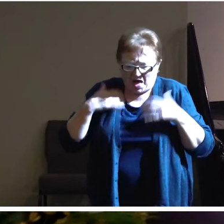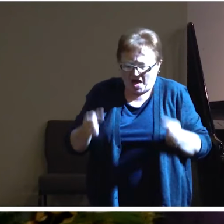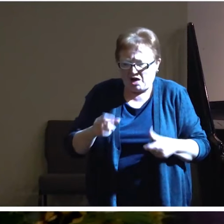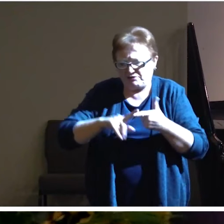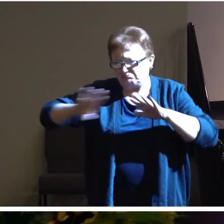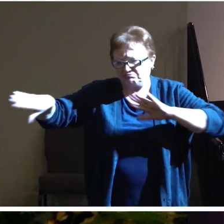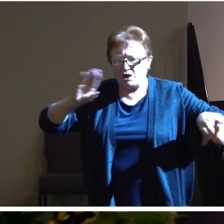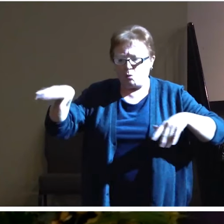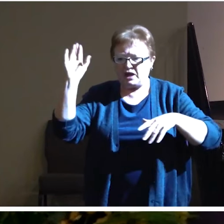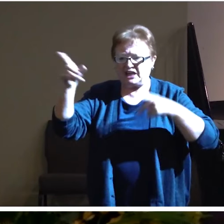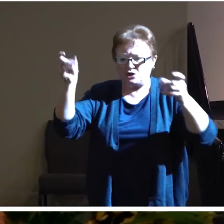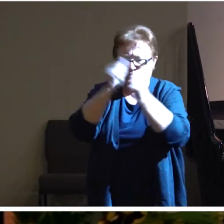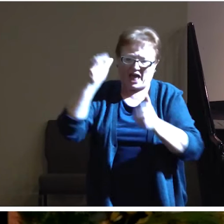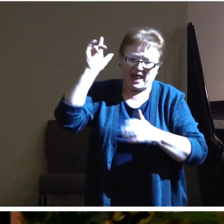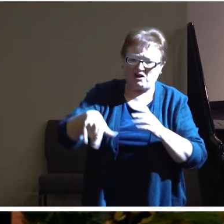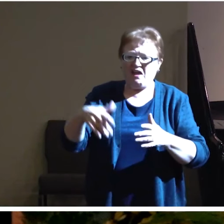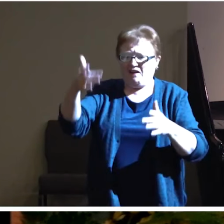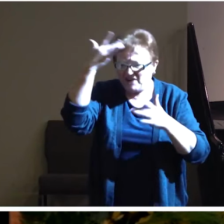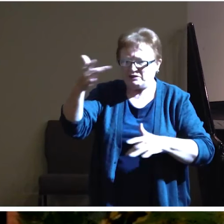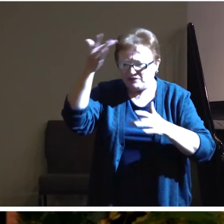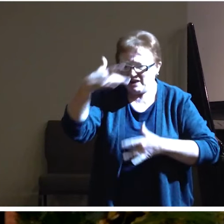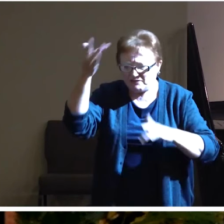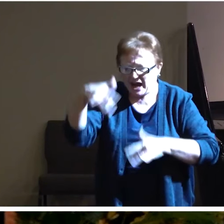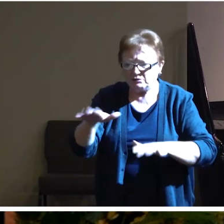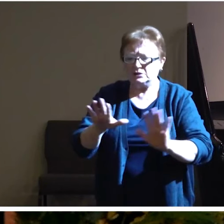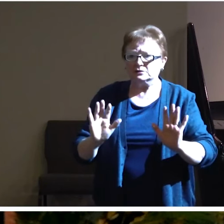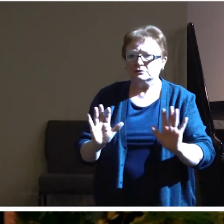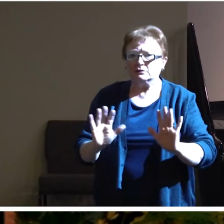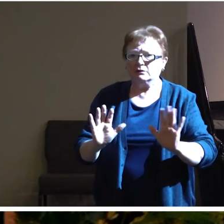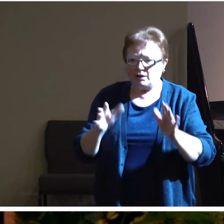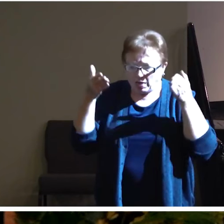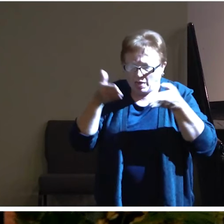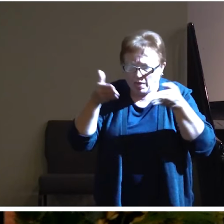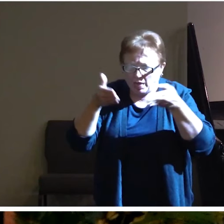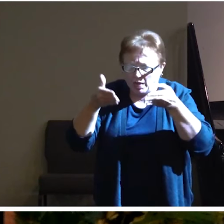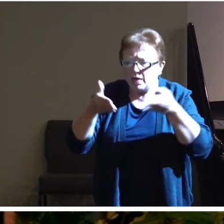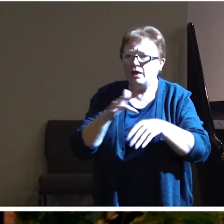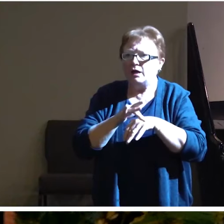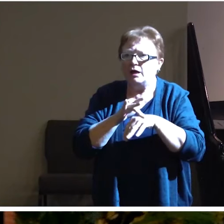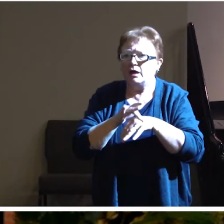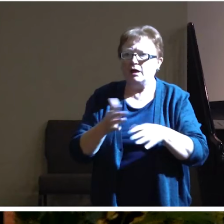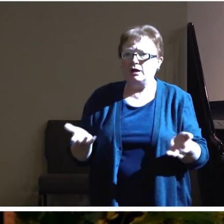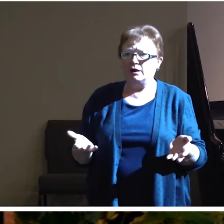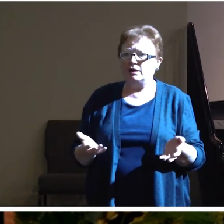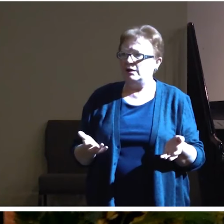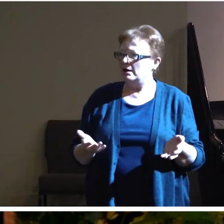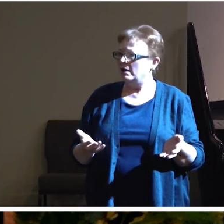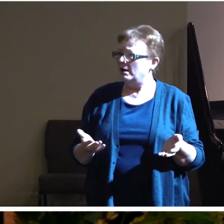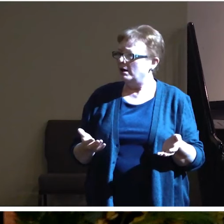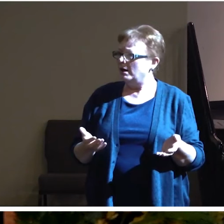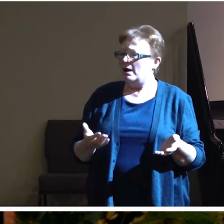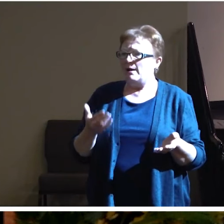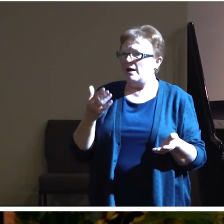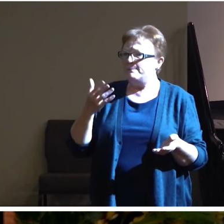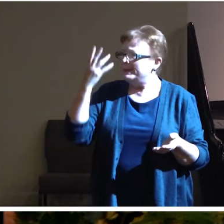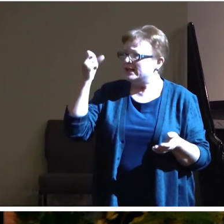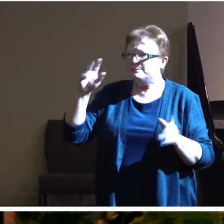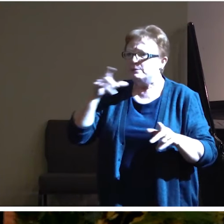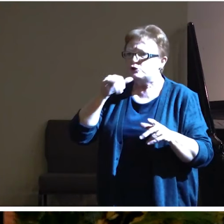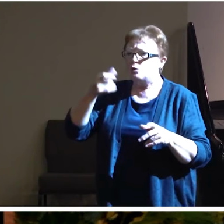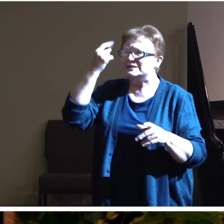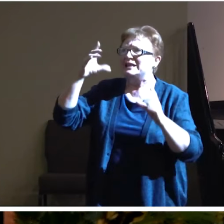We can deal with that later. Virus, virus, virus. It's just fixated on this issue because people don't see the big picture.